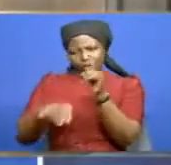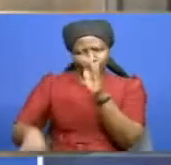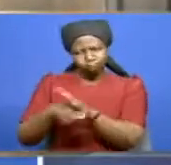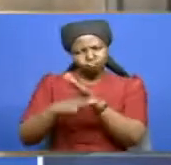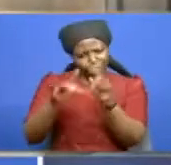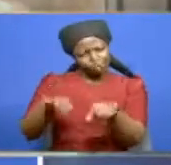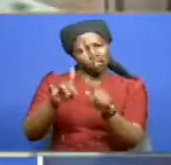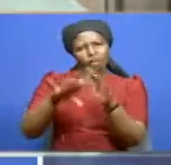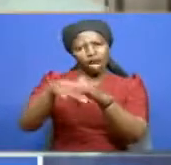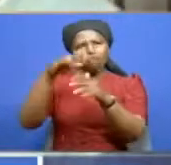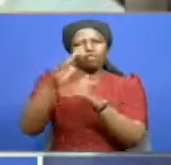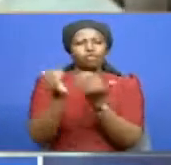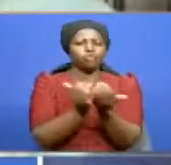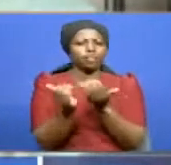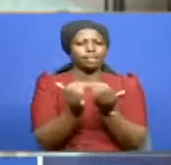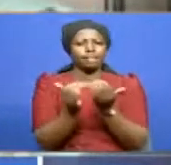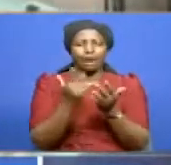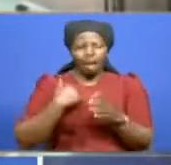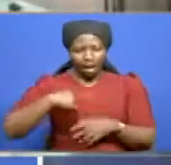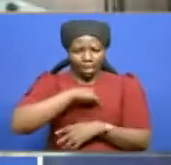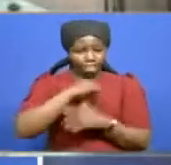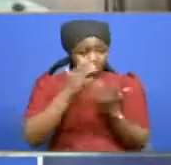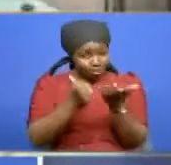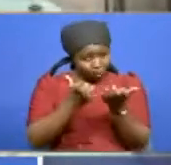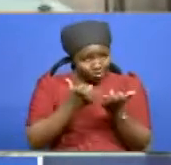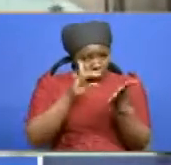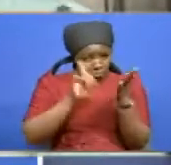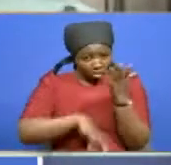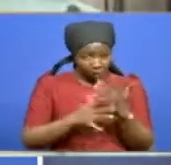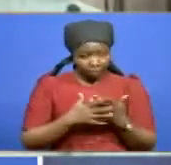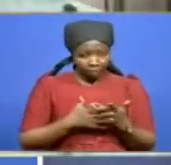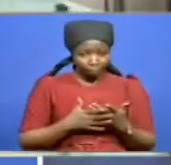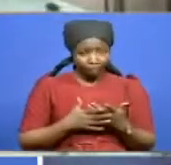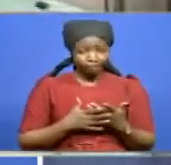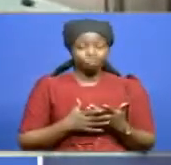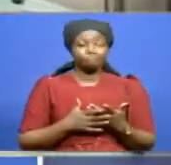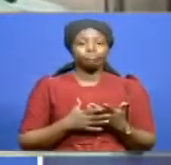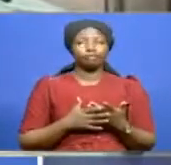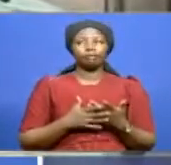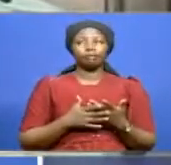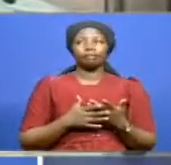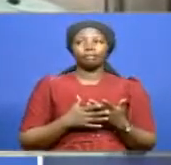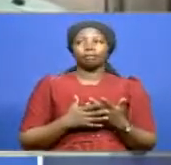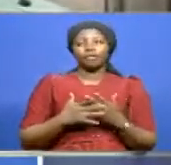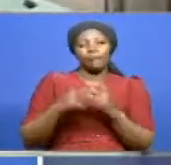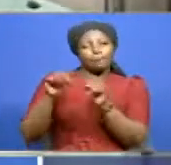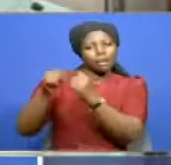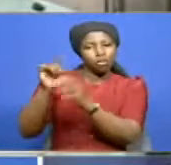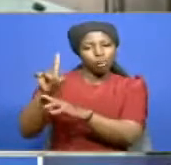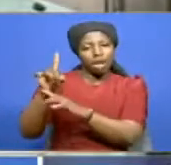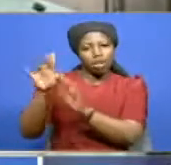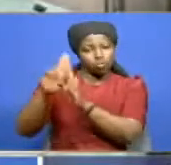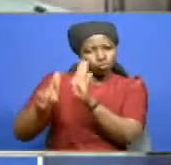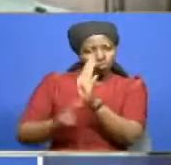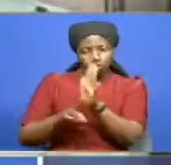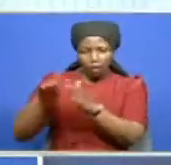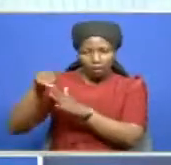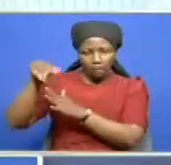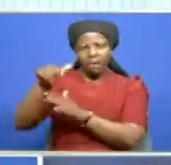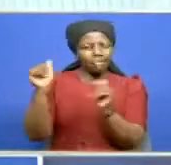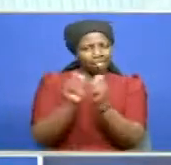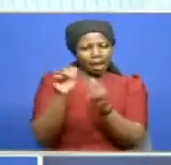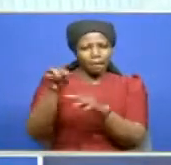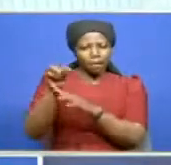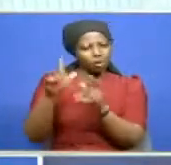need is actually to be caught offside by 10 million. And there you are dead.